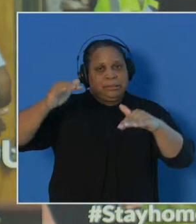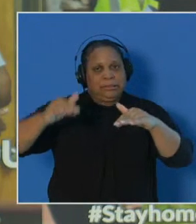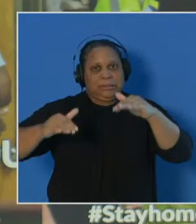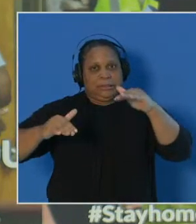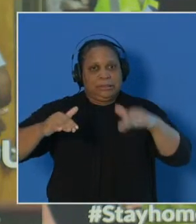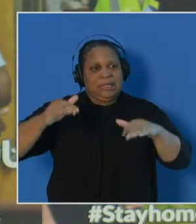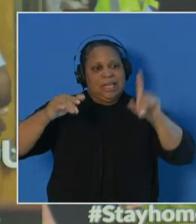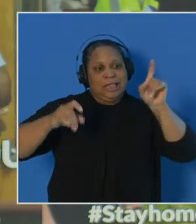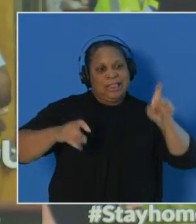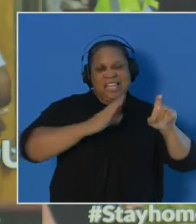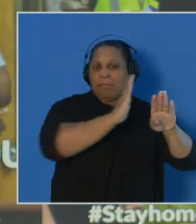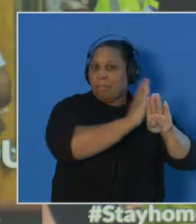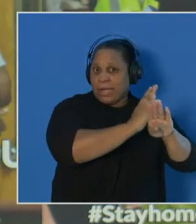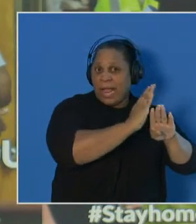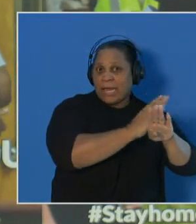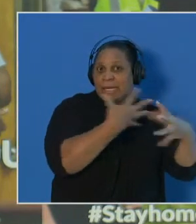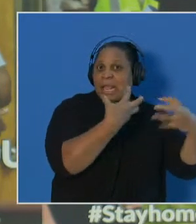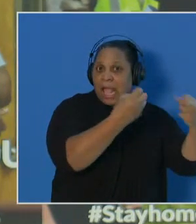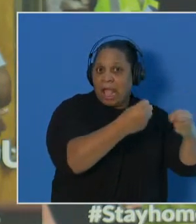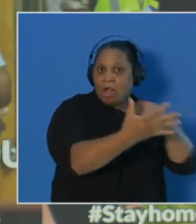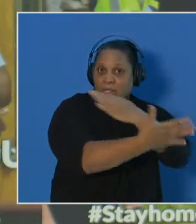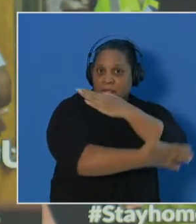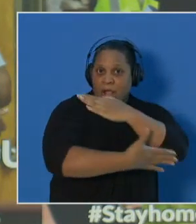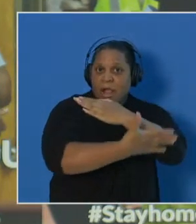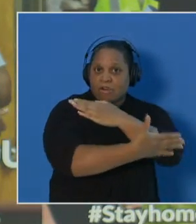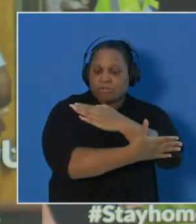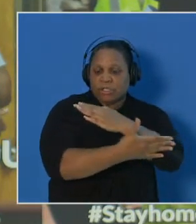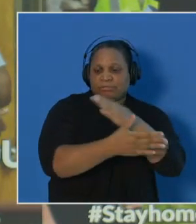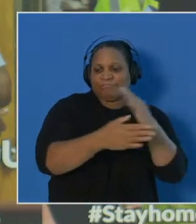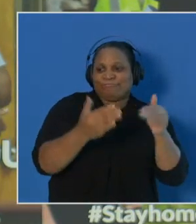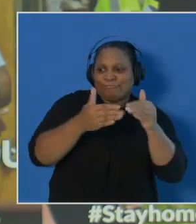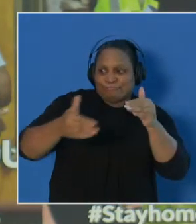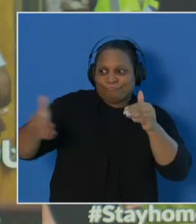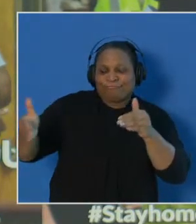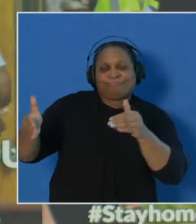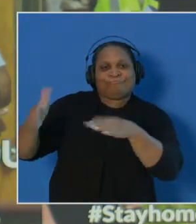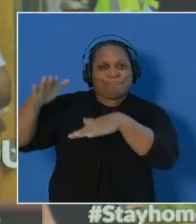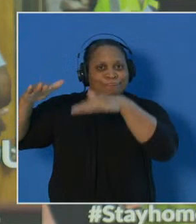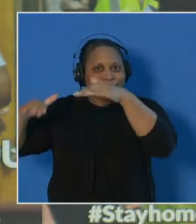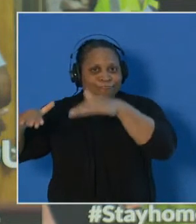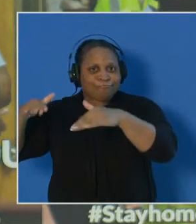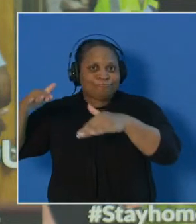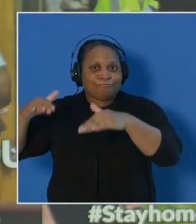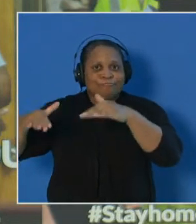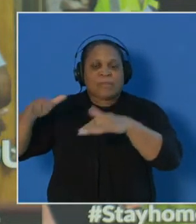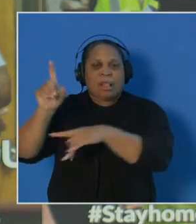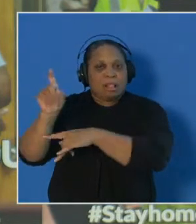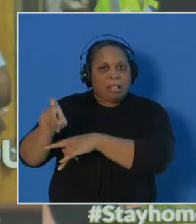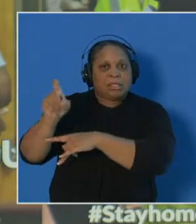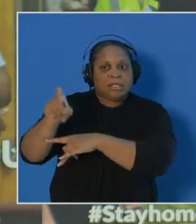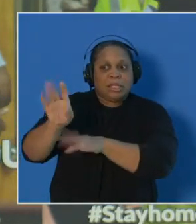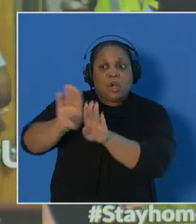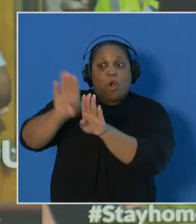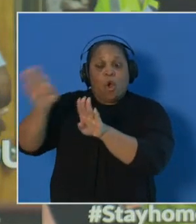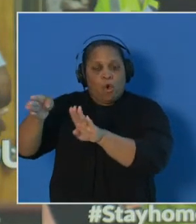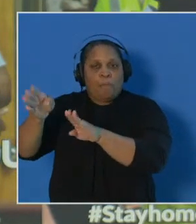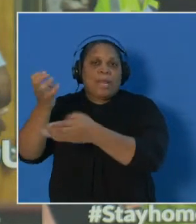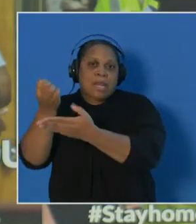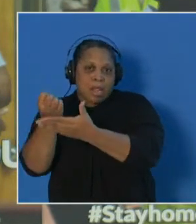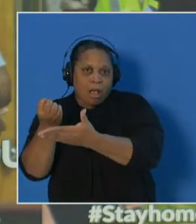for protecting the health of our country while also balancing that against the need to reopen our